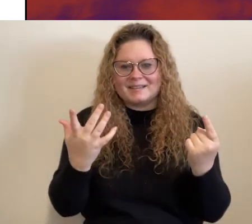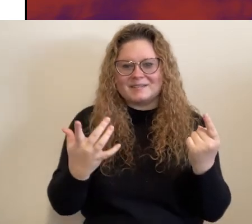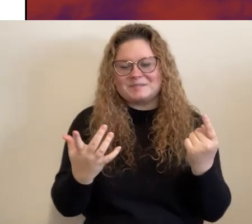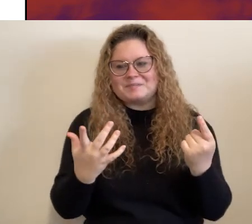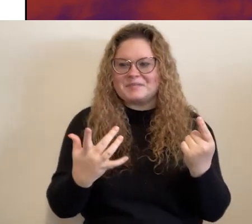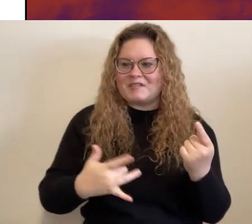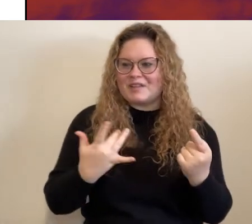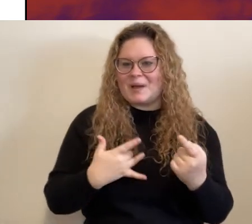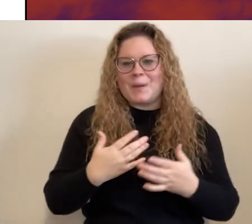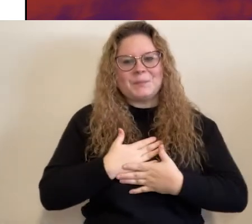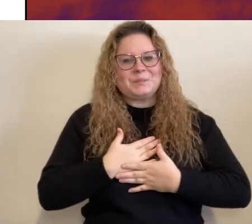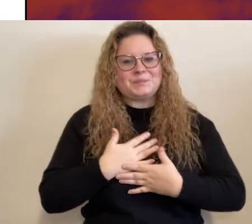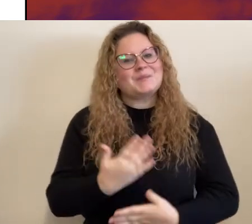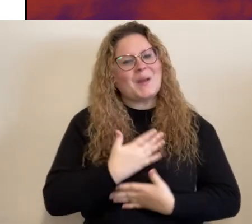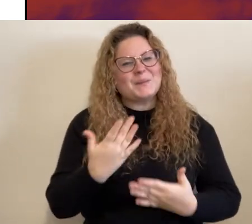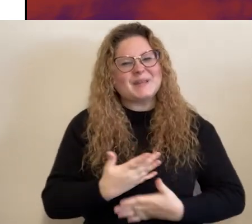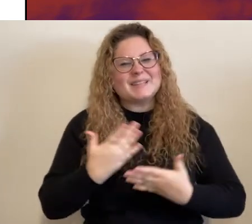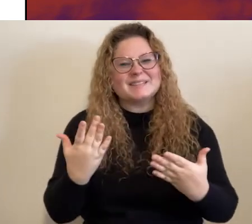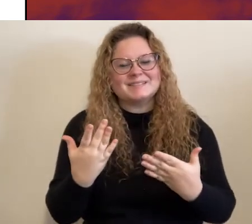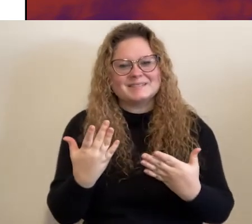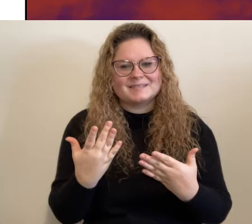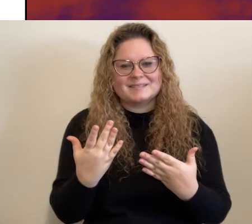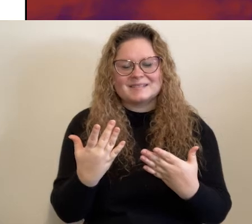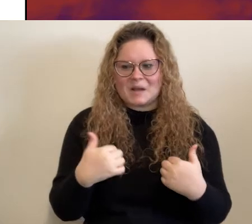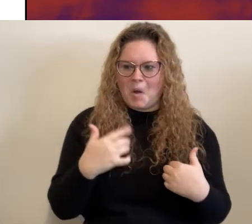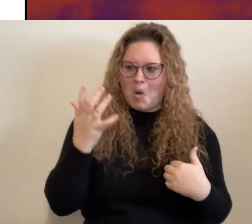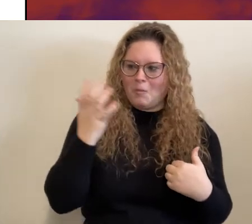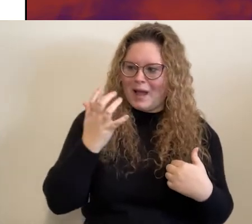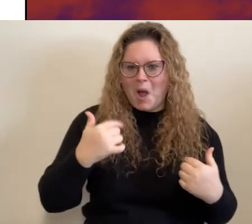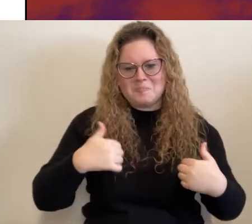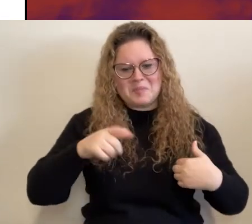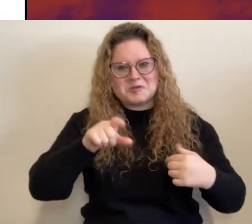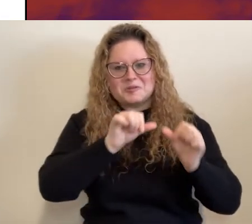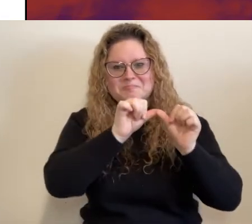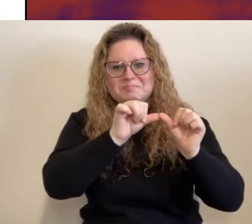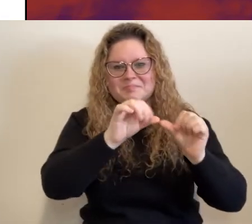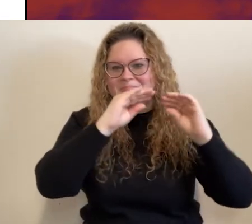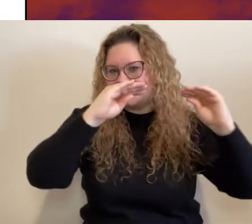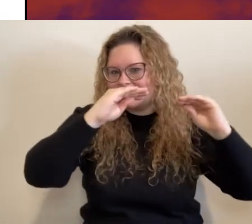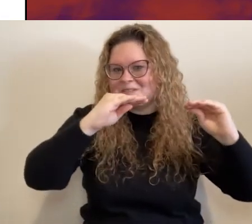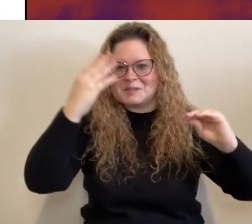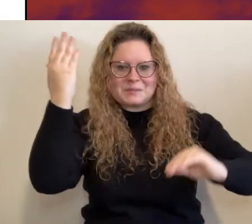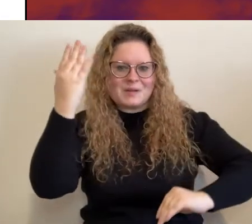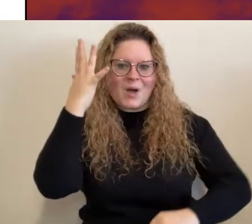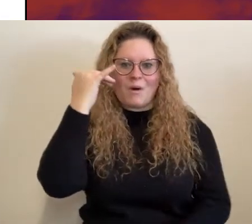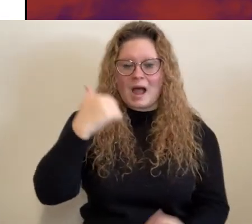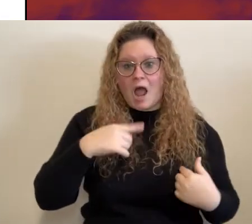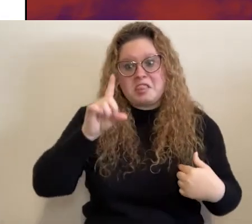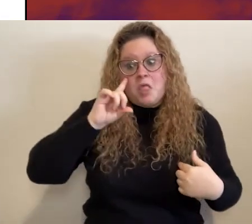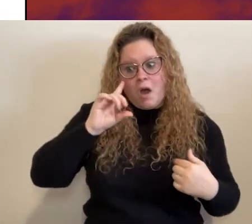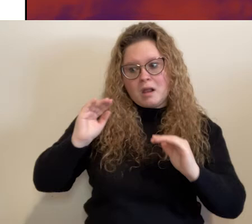inner joy of expression, because you're like, wow, I just should keep doing this because I just like went beyond what I thought I could.